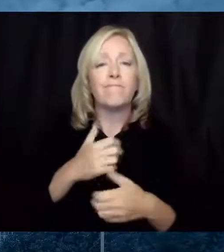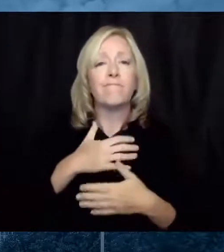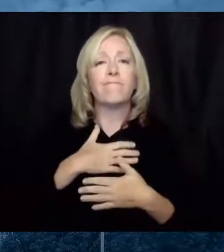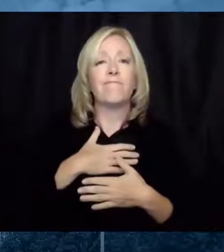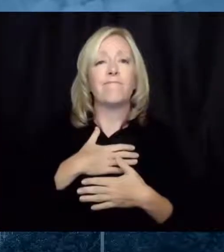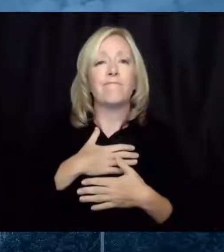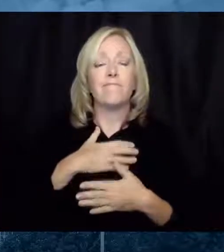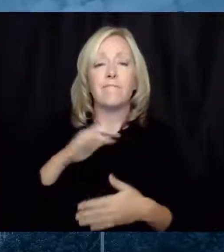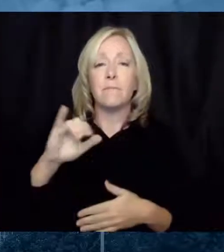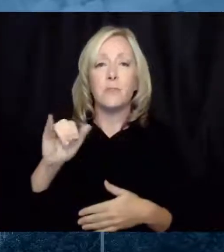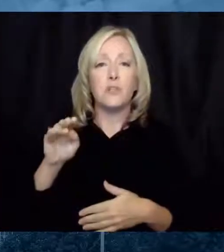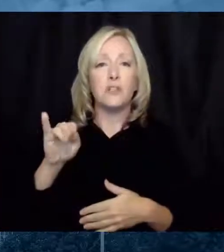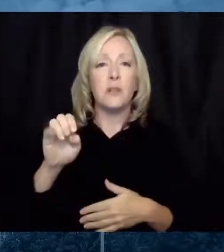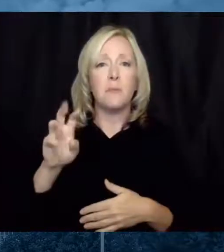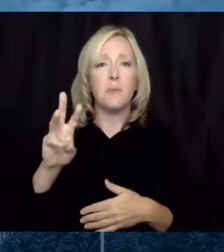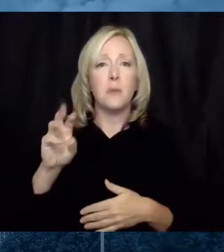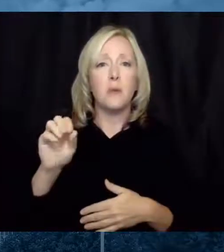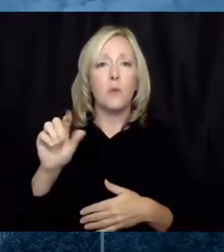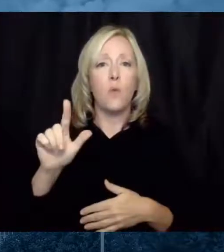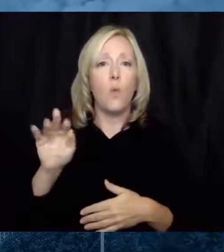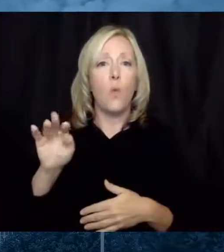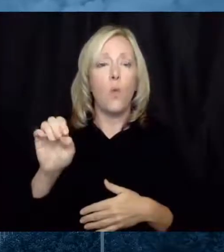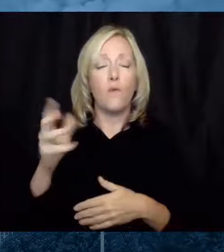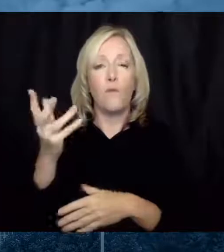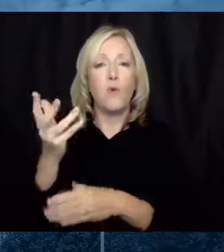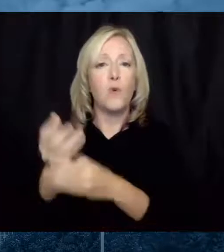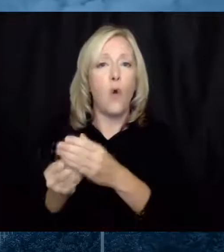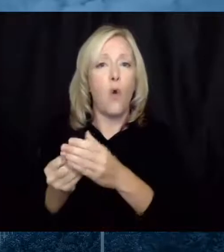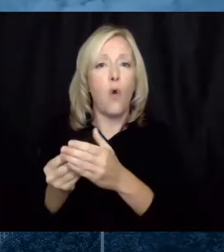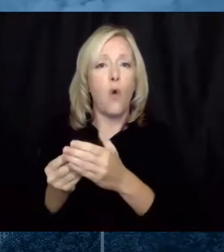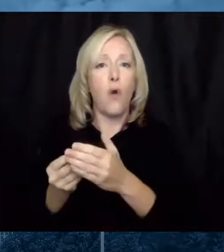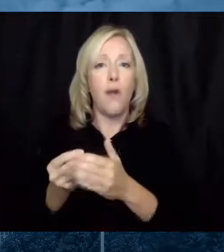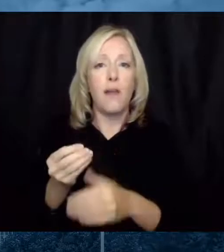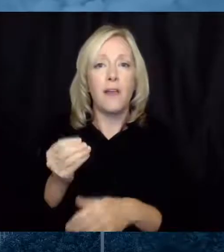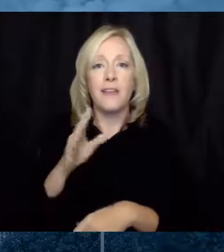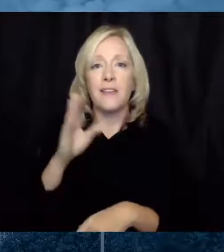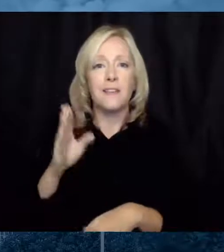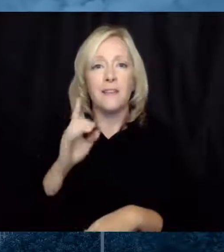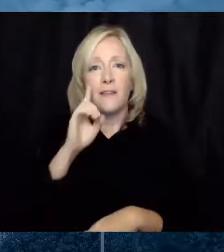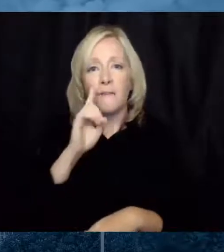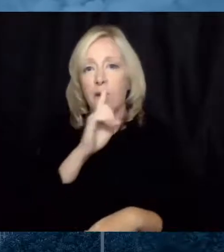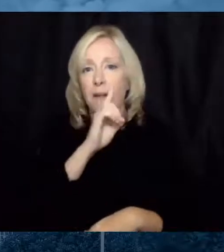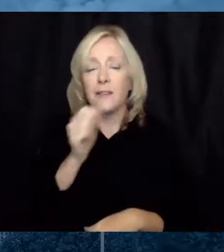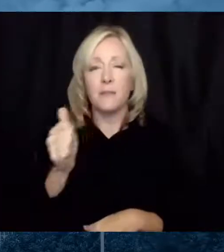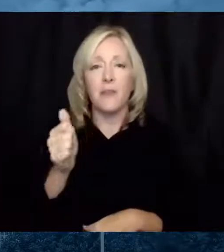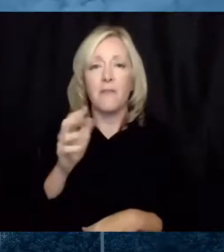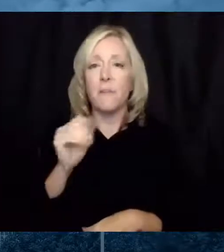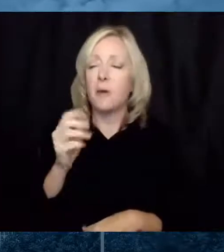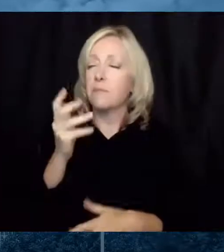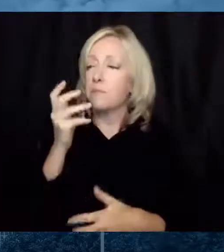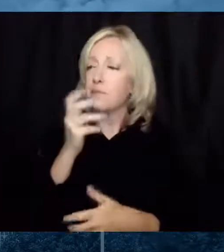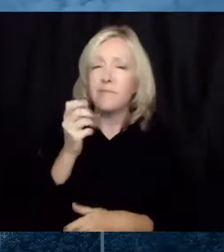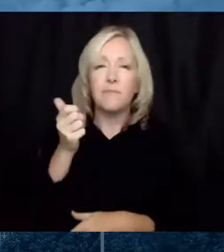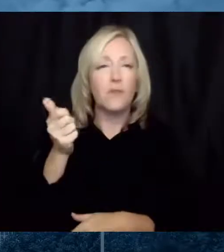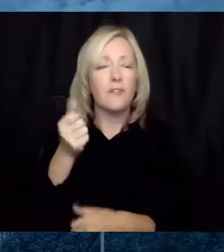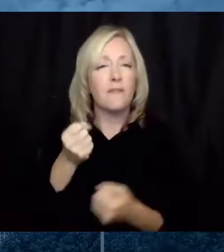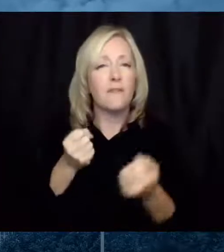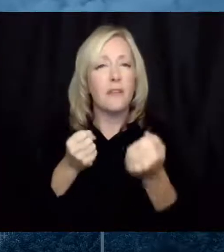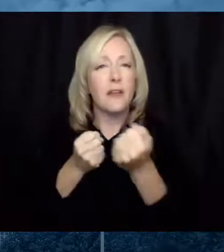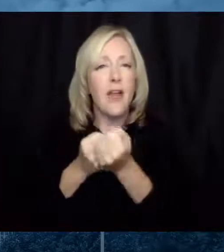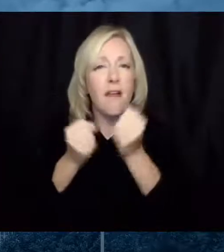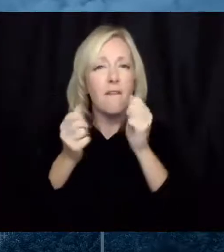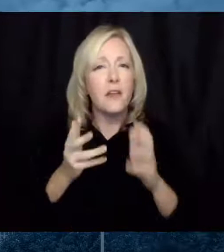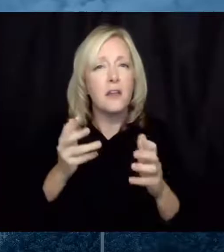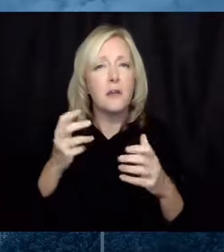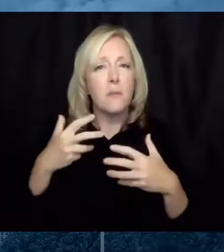I've never met a stronger, more dedicated advocate, someone who found her way to Legislative Hall on a regular basis